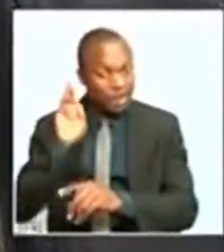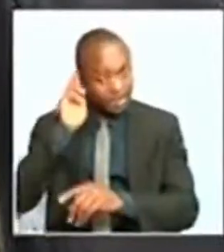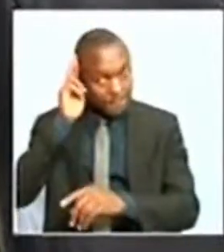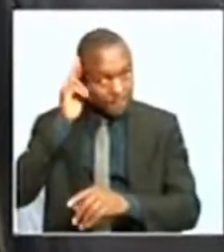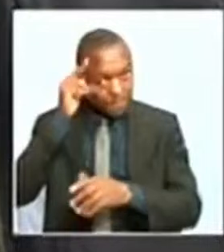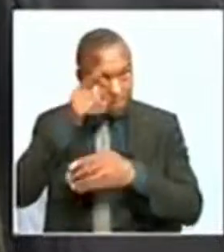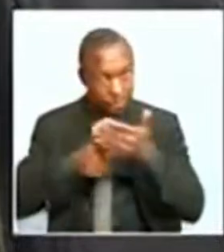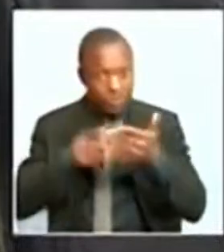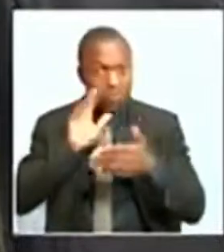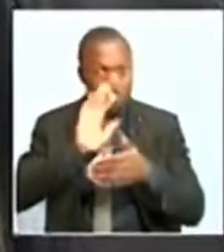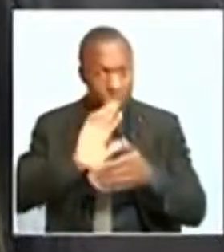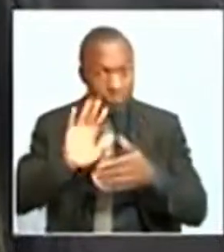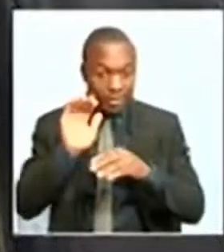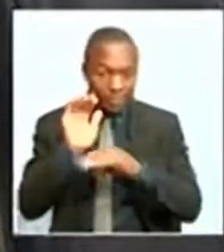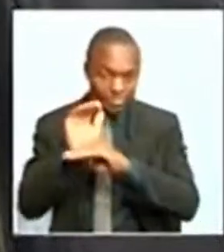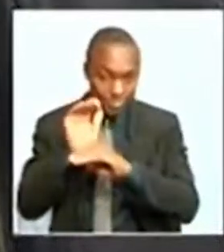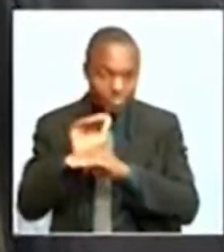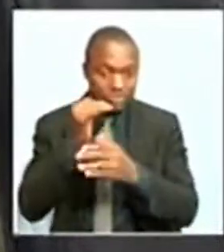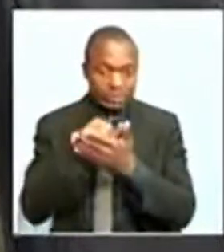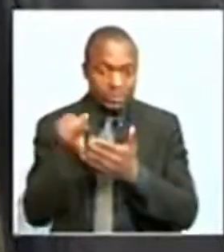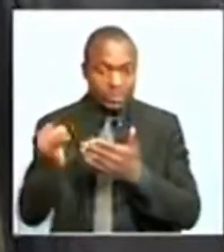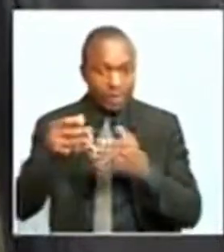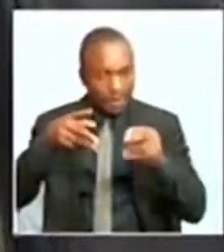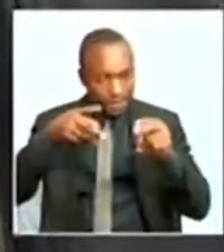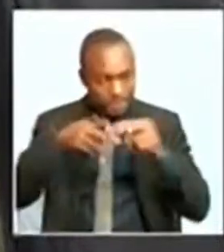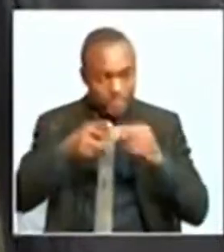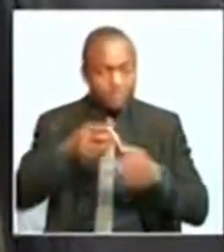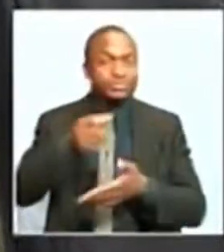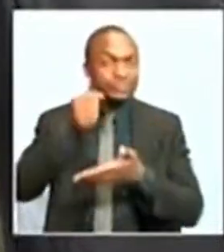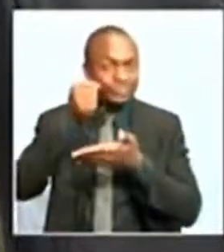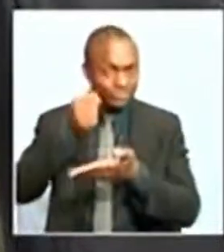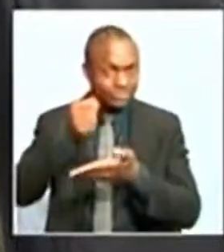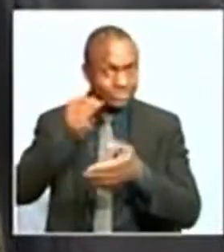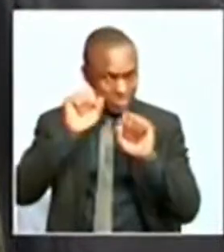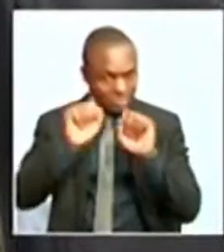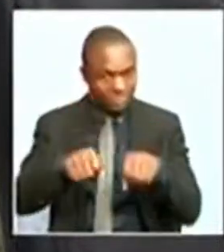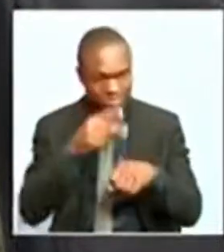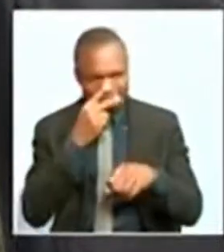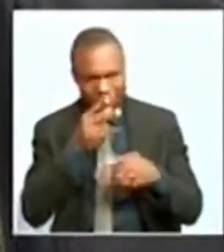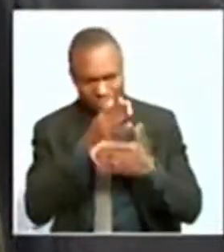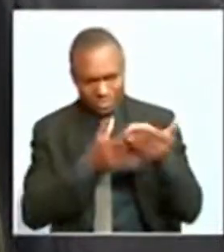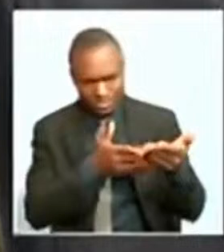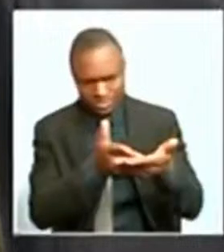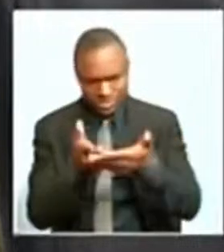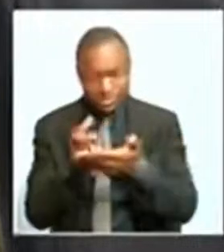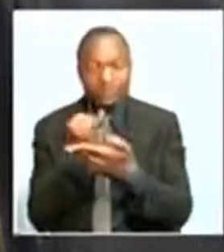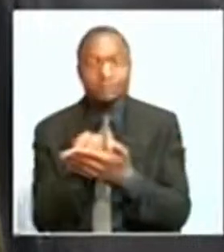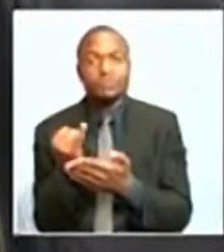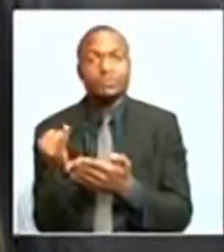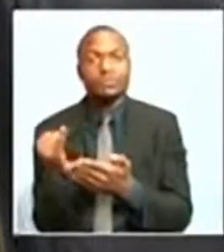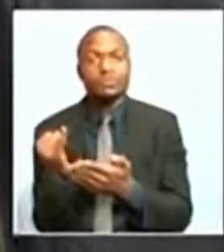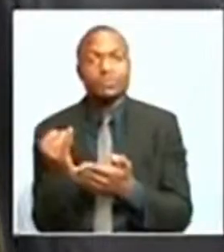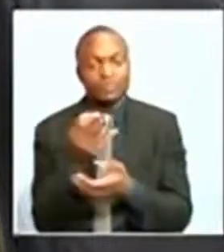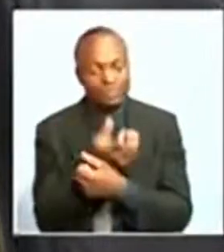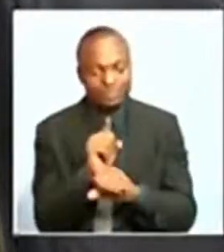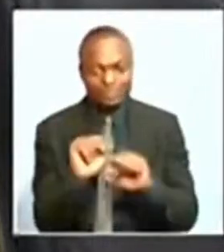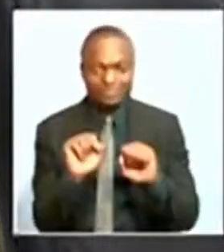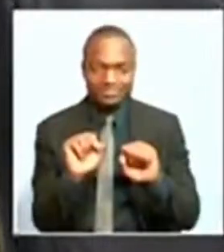what would be your general comment on the issue of cutting the budgets, so that we can see that some of these issues are